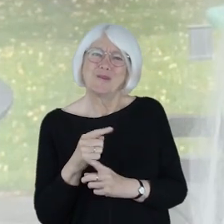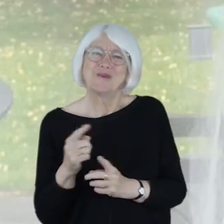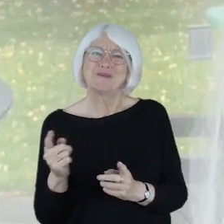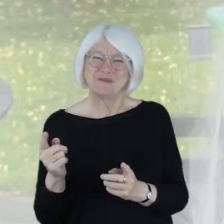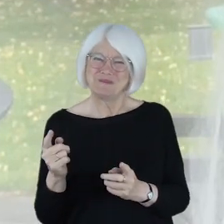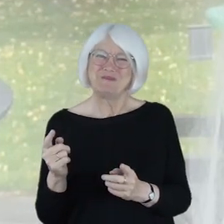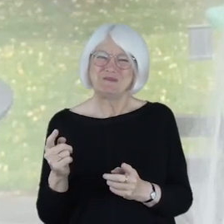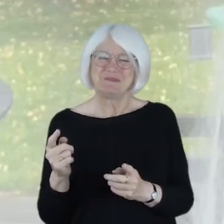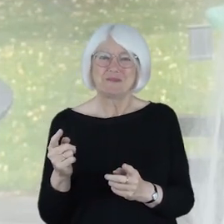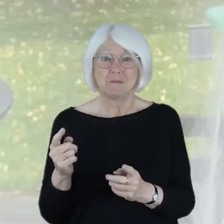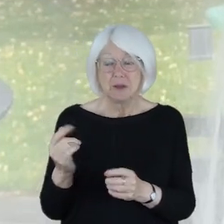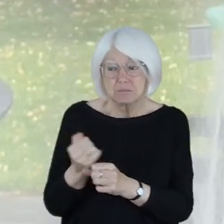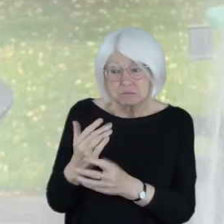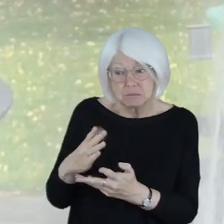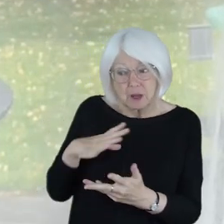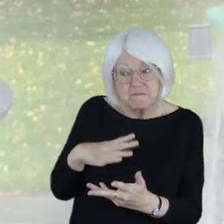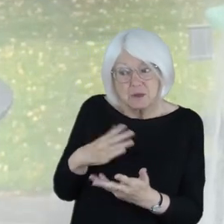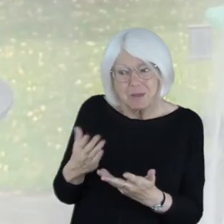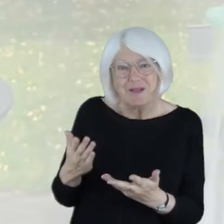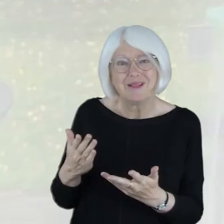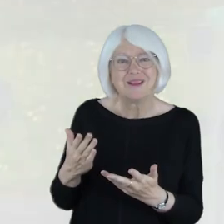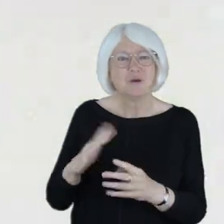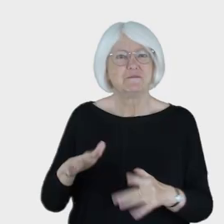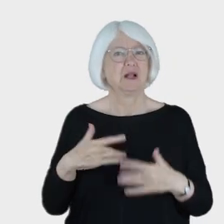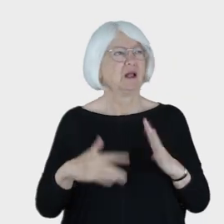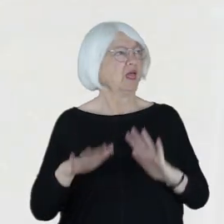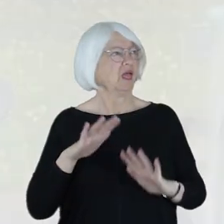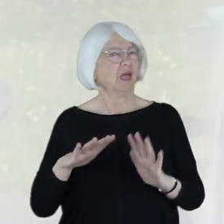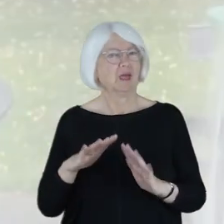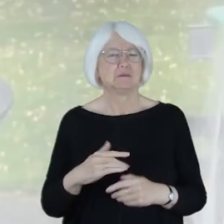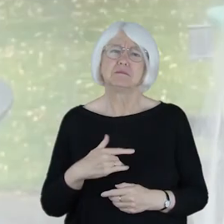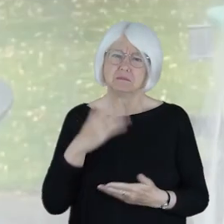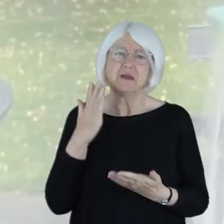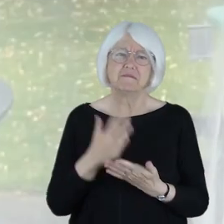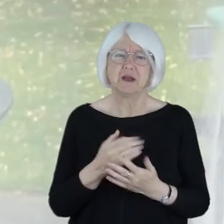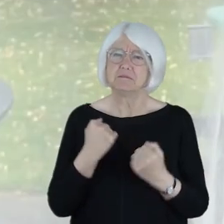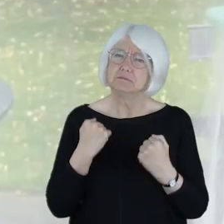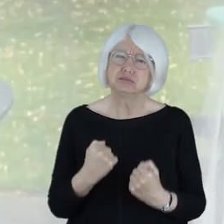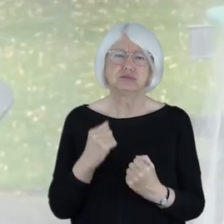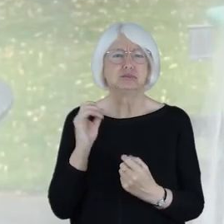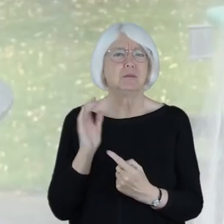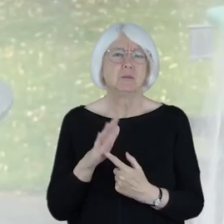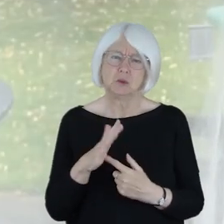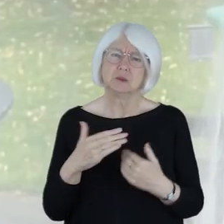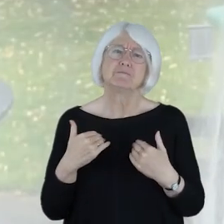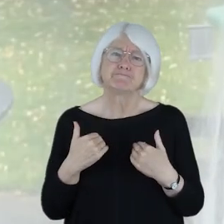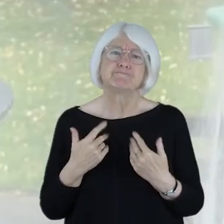making them feel comfortable rather than out of place. My faith is really, really important to